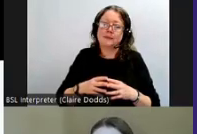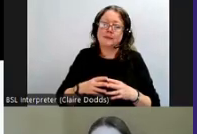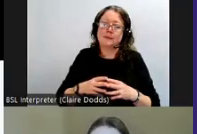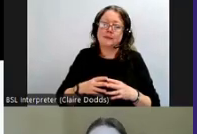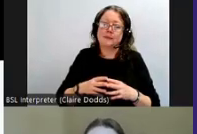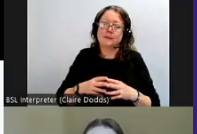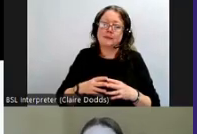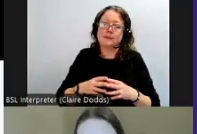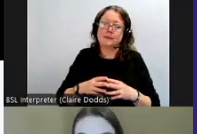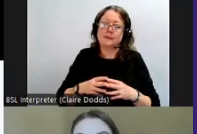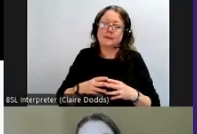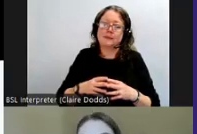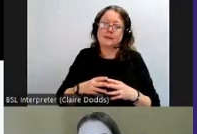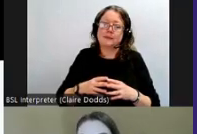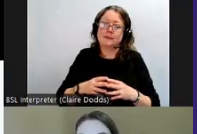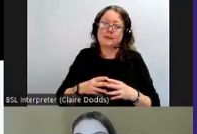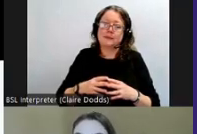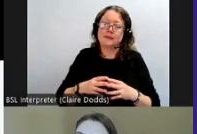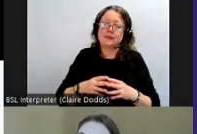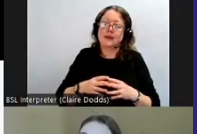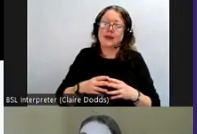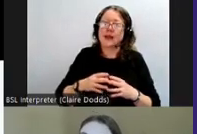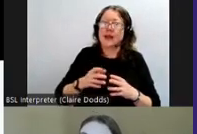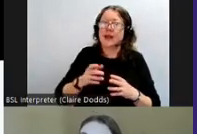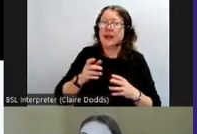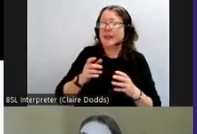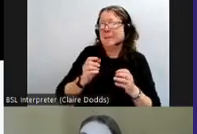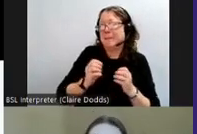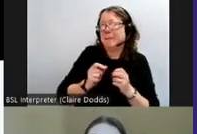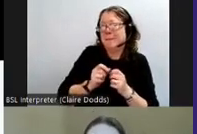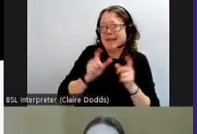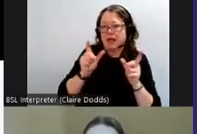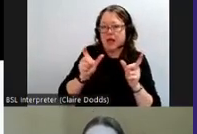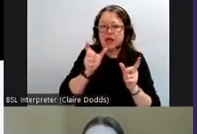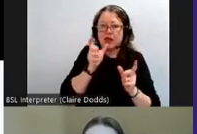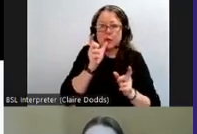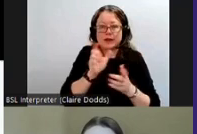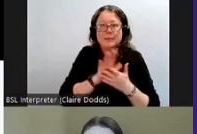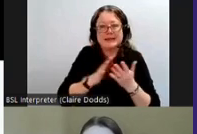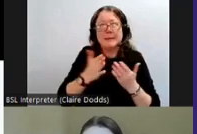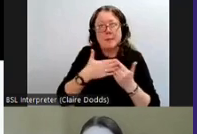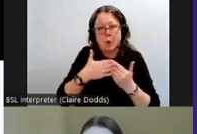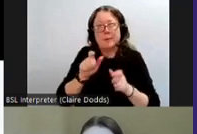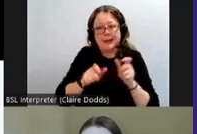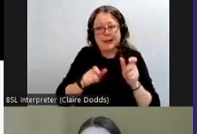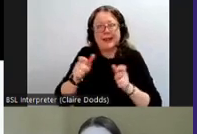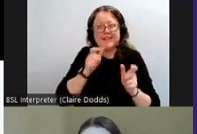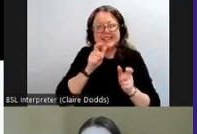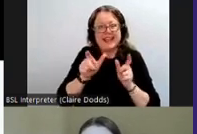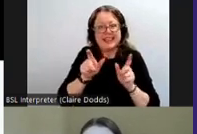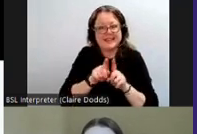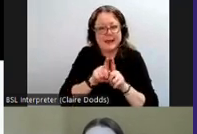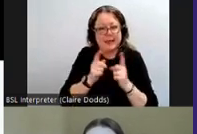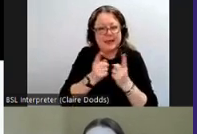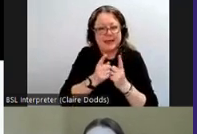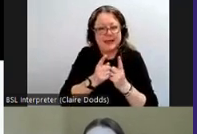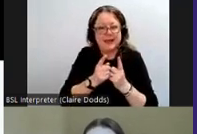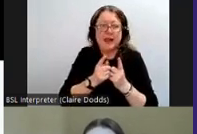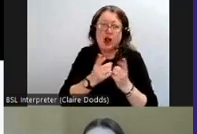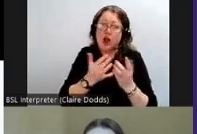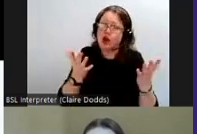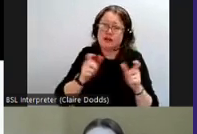absolutely. So some of the bigger the word, the more people that have said it. So there's lots of people saying that attendance or attending,